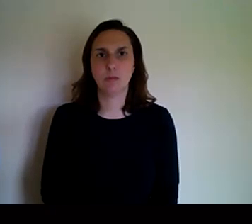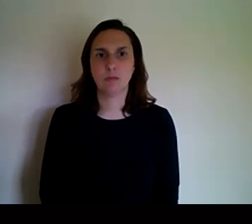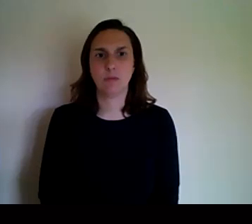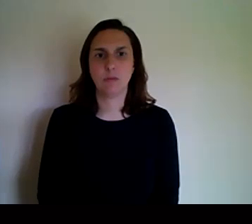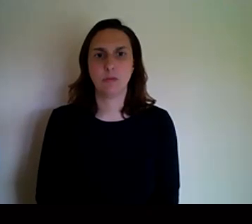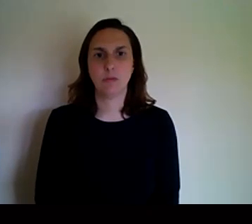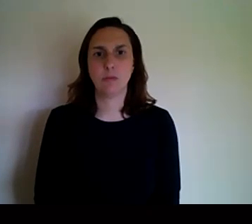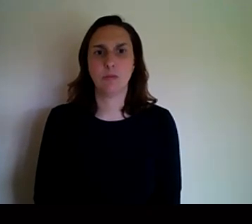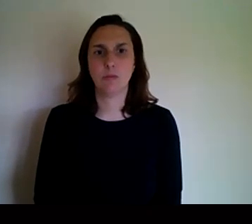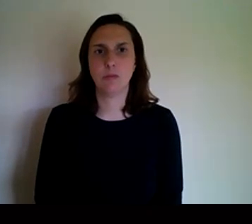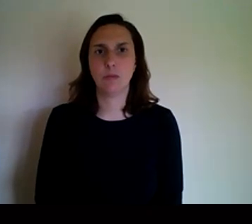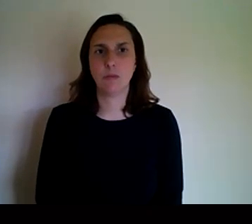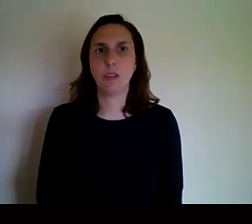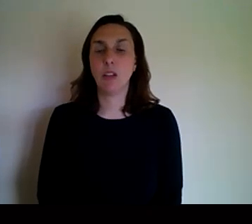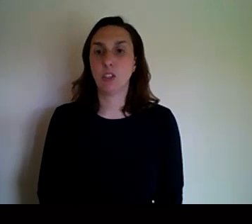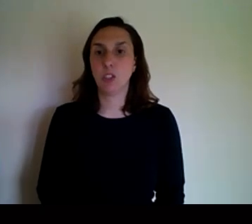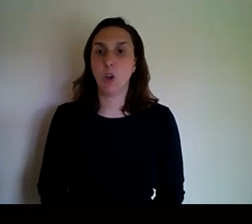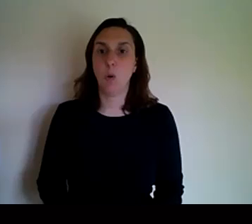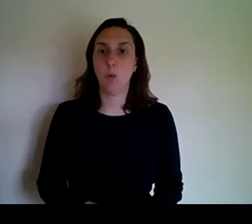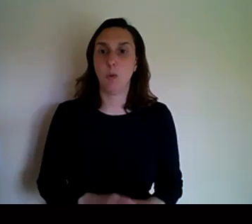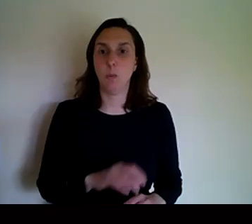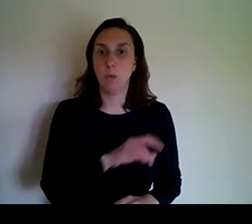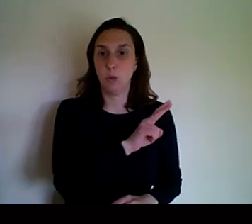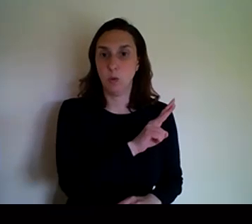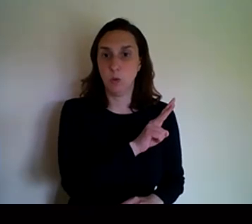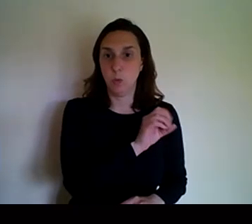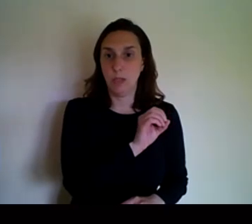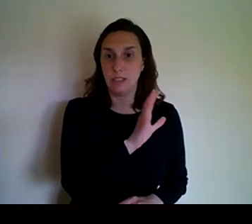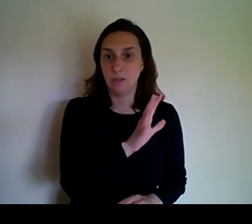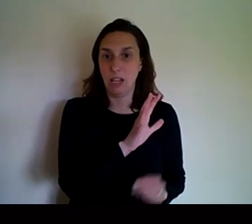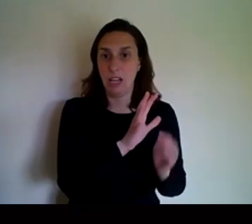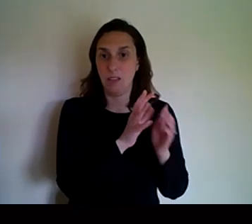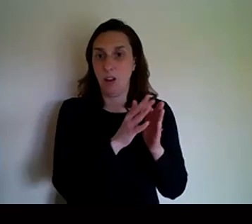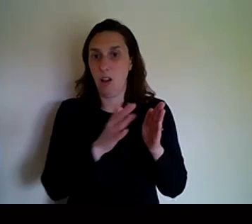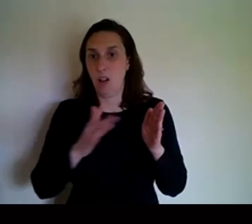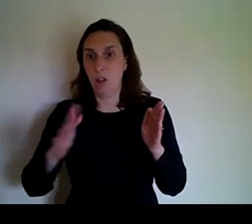So we're going to go all the way up to 2011, so I'll write my other data points here.